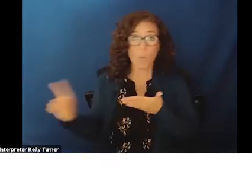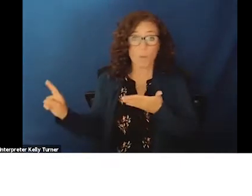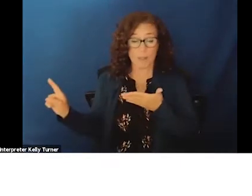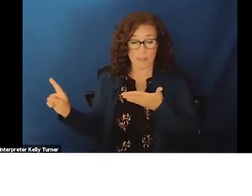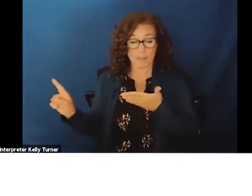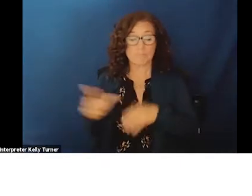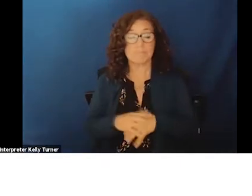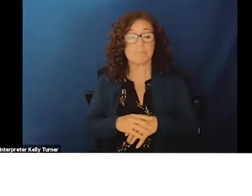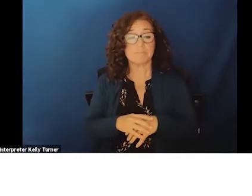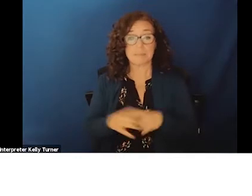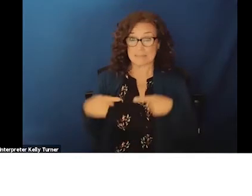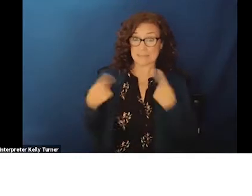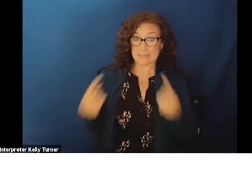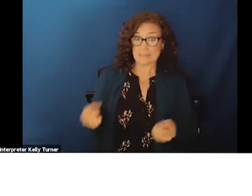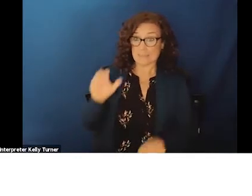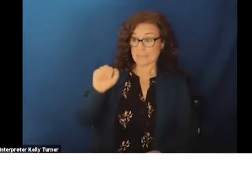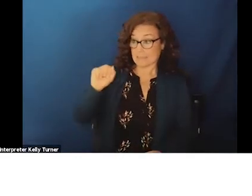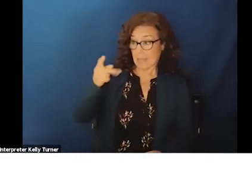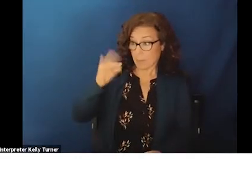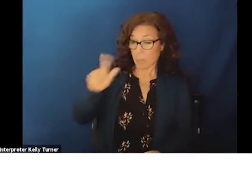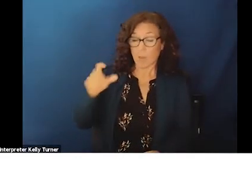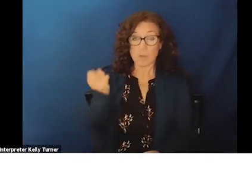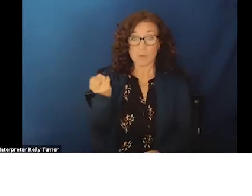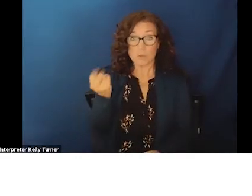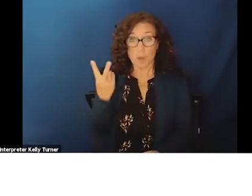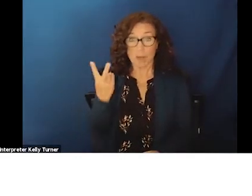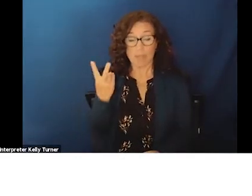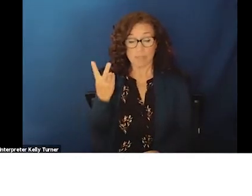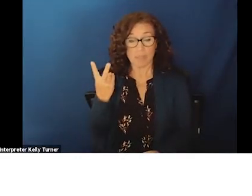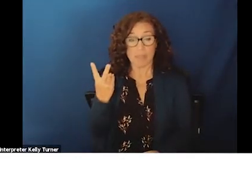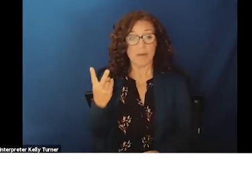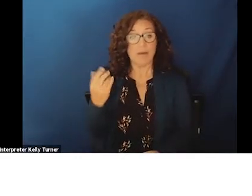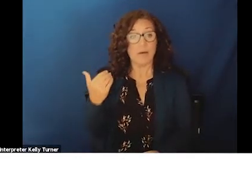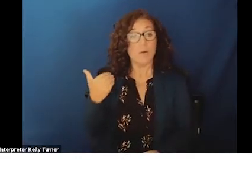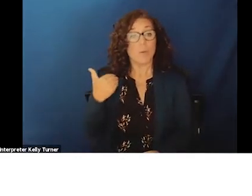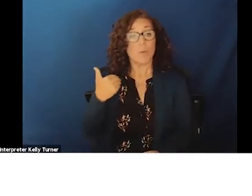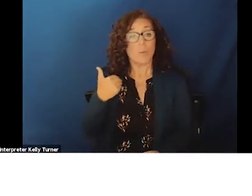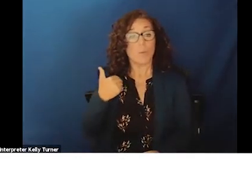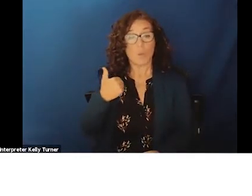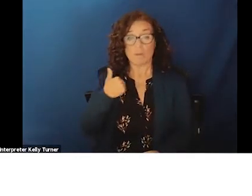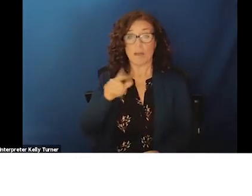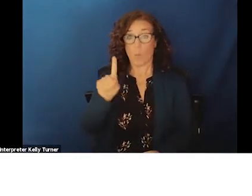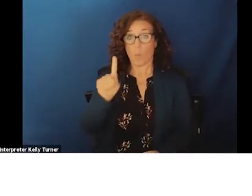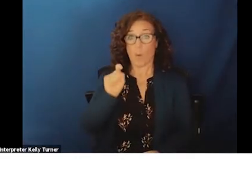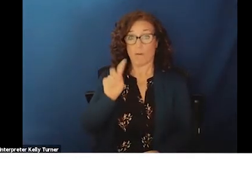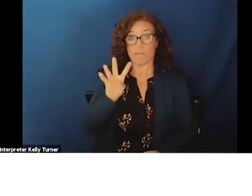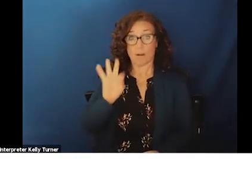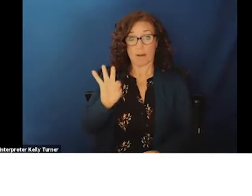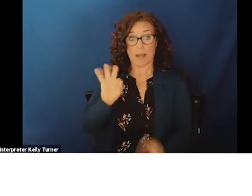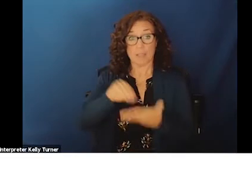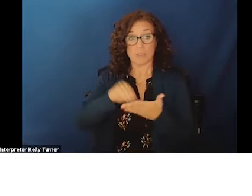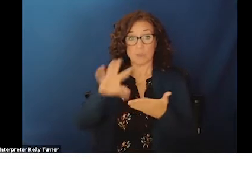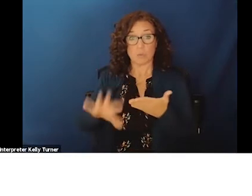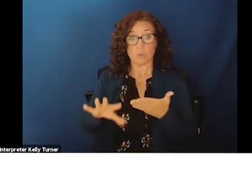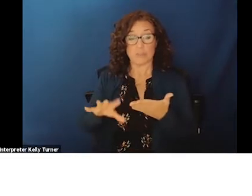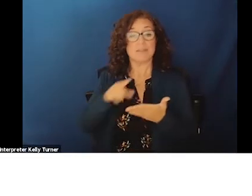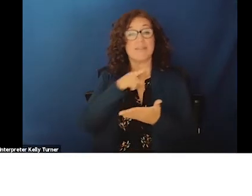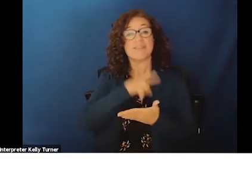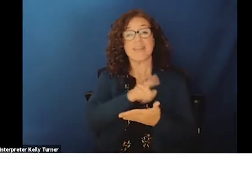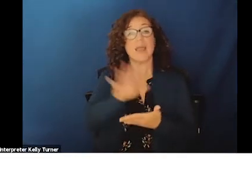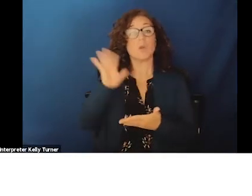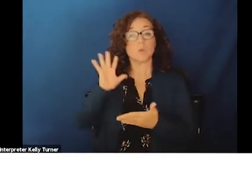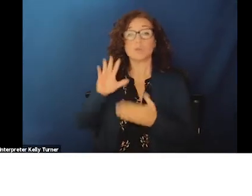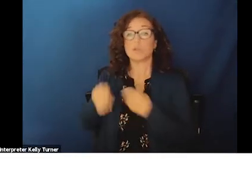April 12th, resulted in having 149 of our students switch from distance